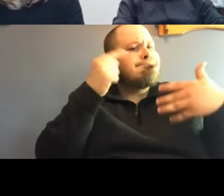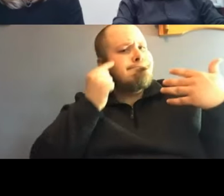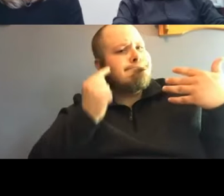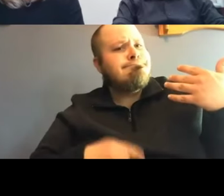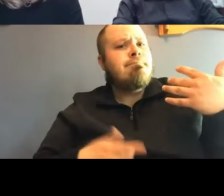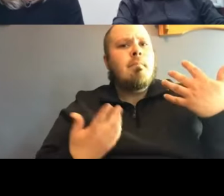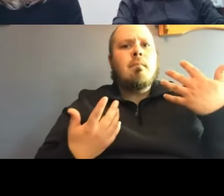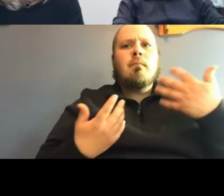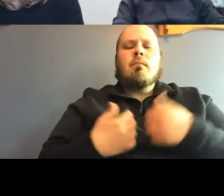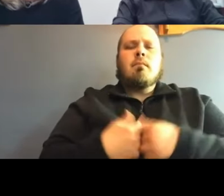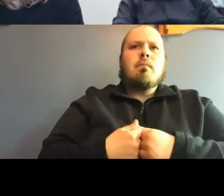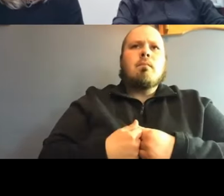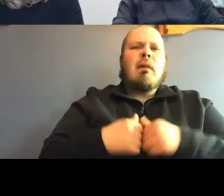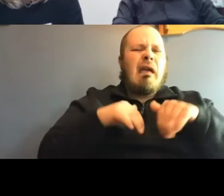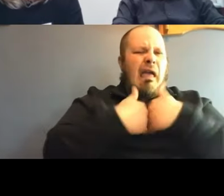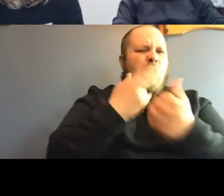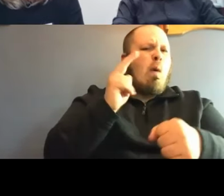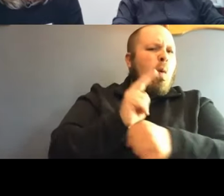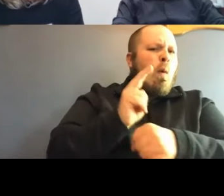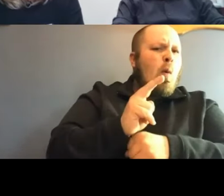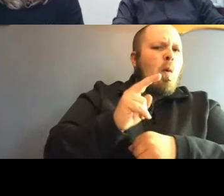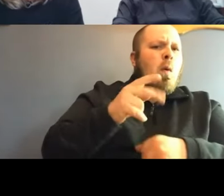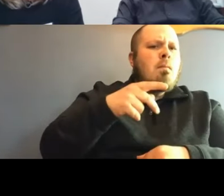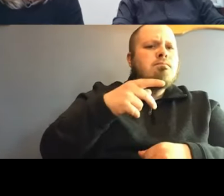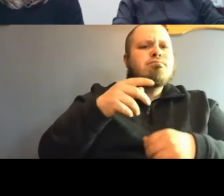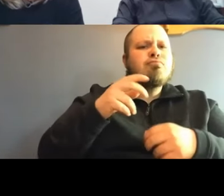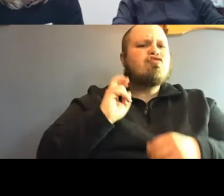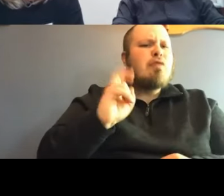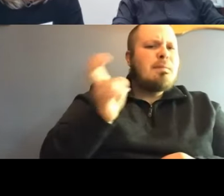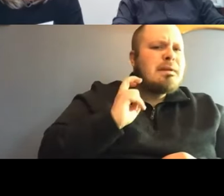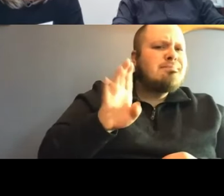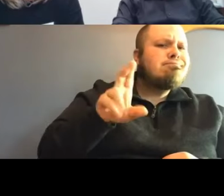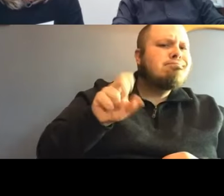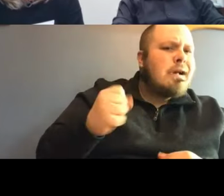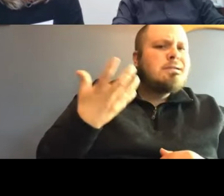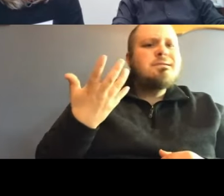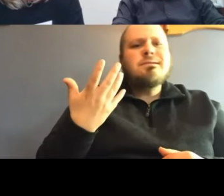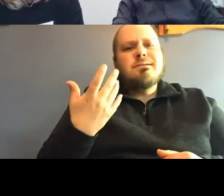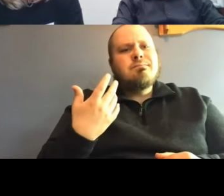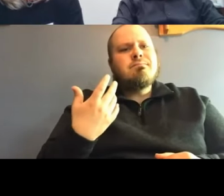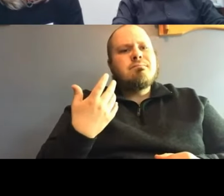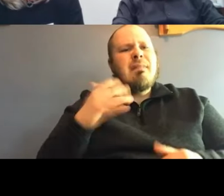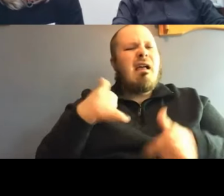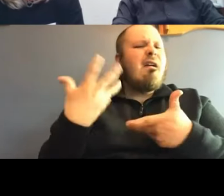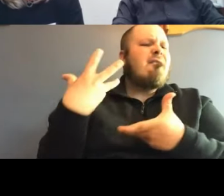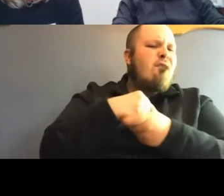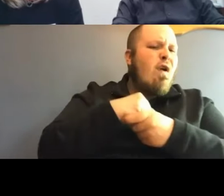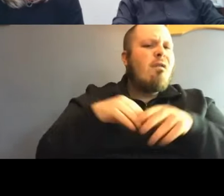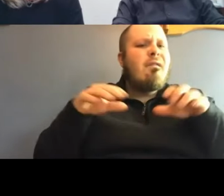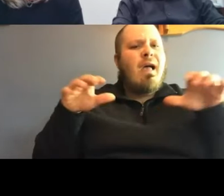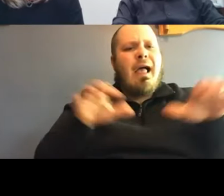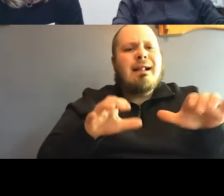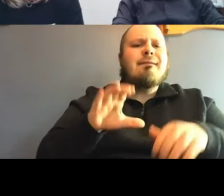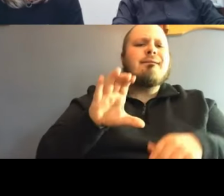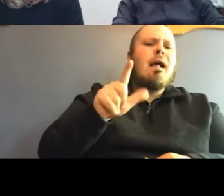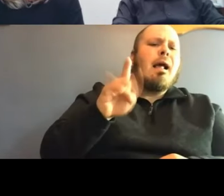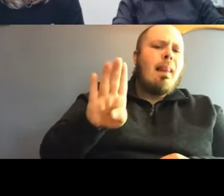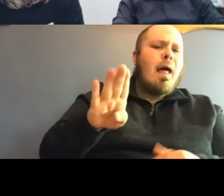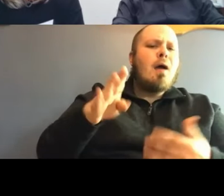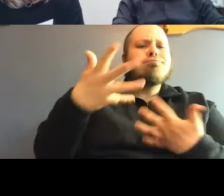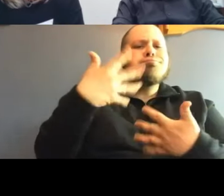how to use public transportation, how to become involved in activities and clubs and